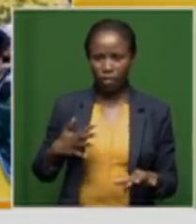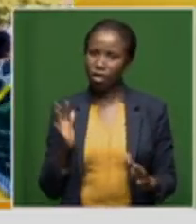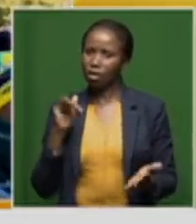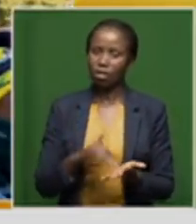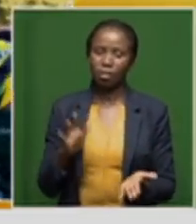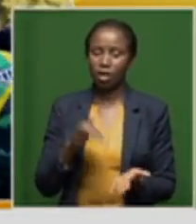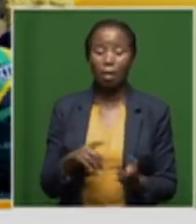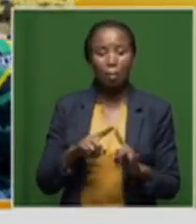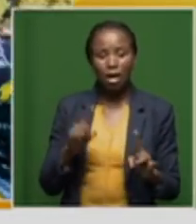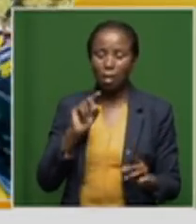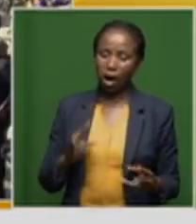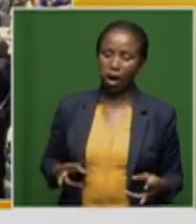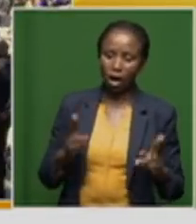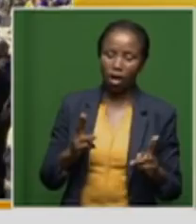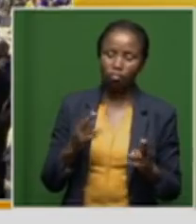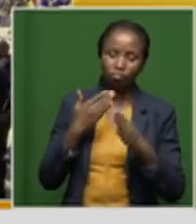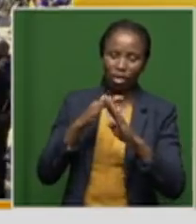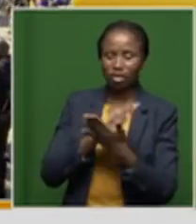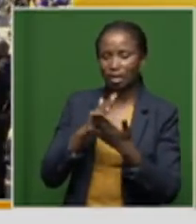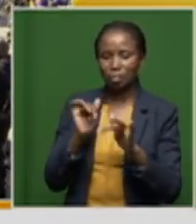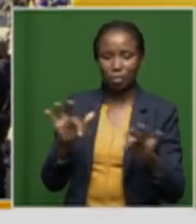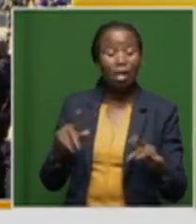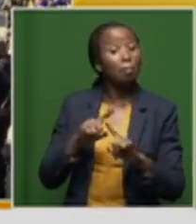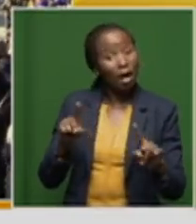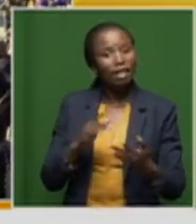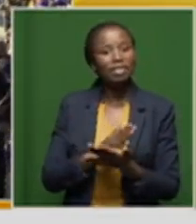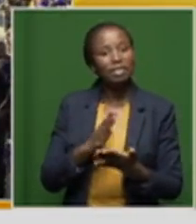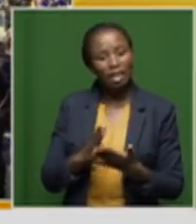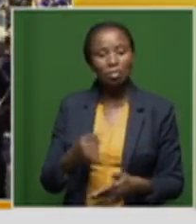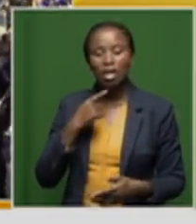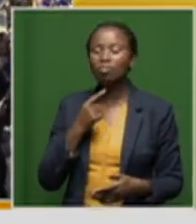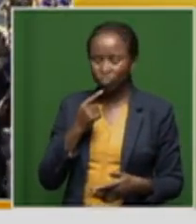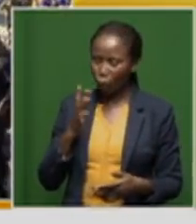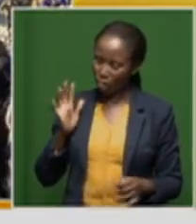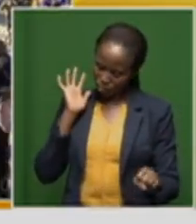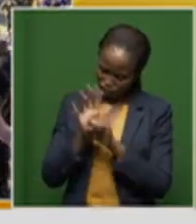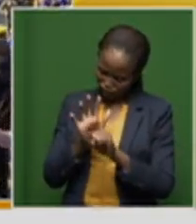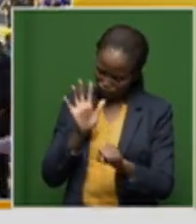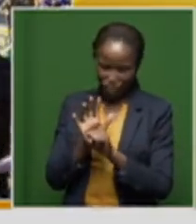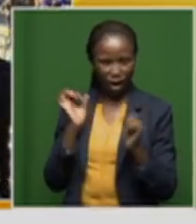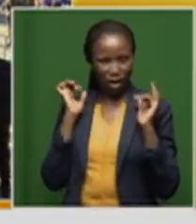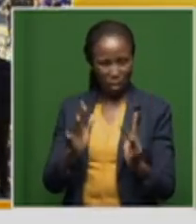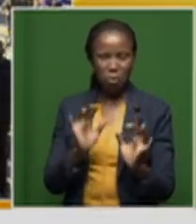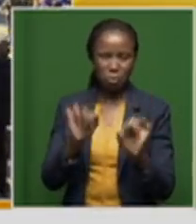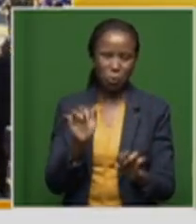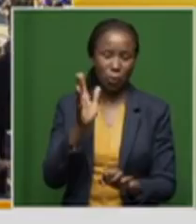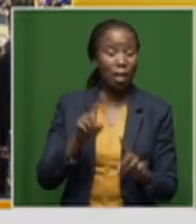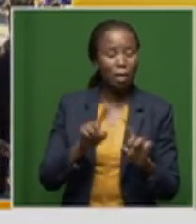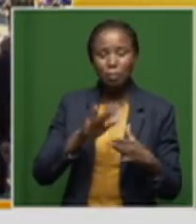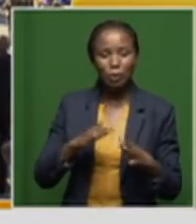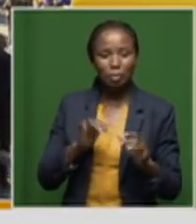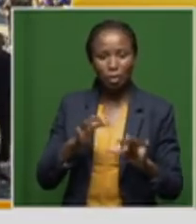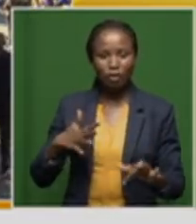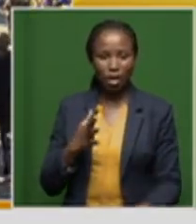cut down on the numbers. But on the one hand, Sam, they told us that they were going to pack the square. Is it because people did not want to come